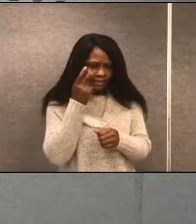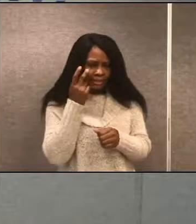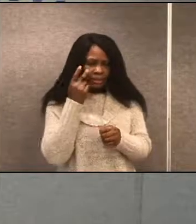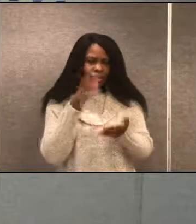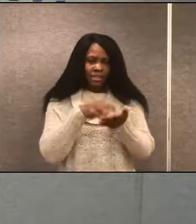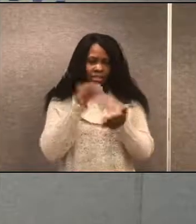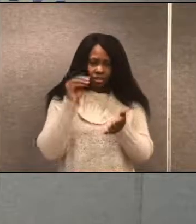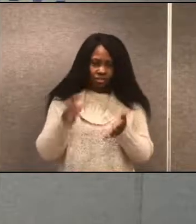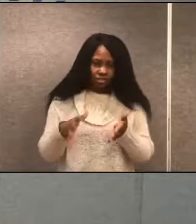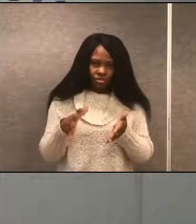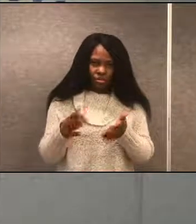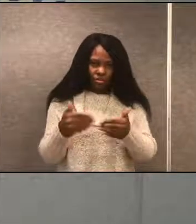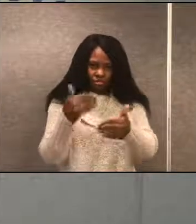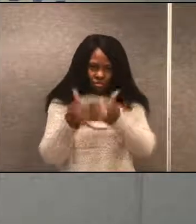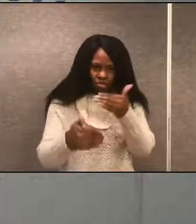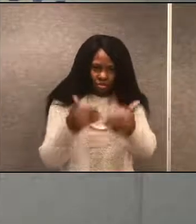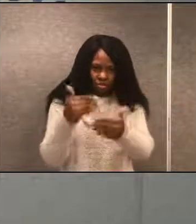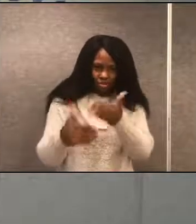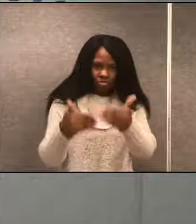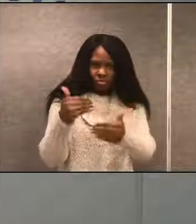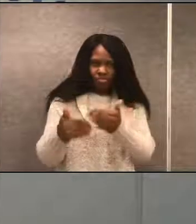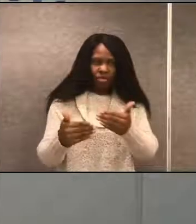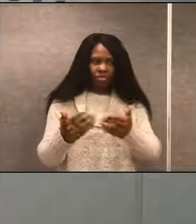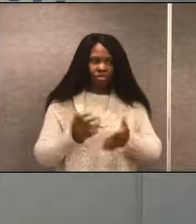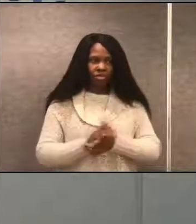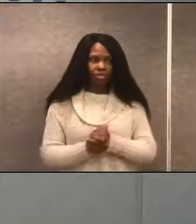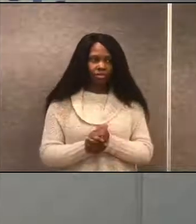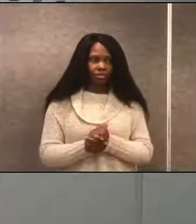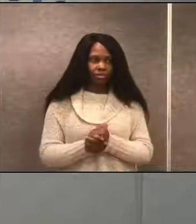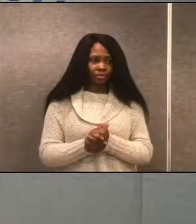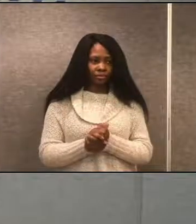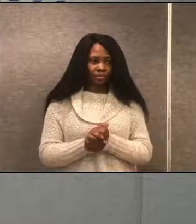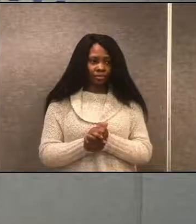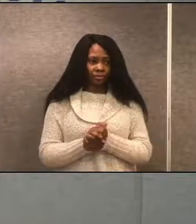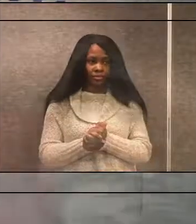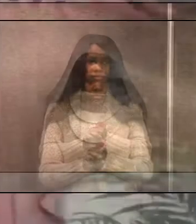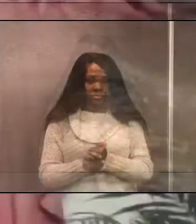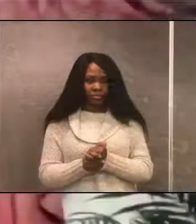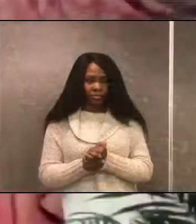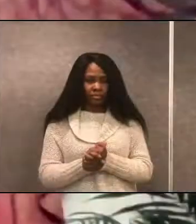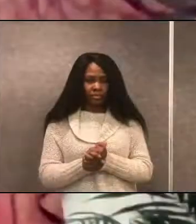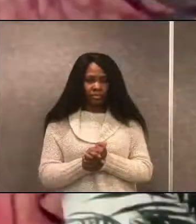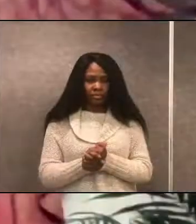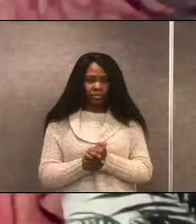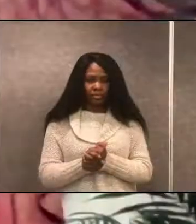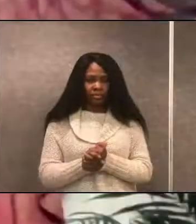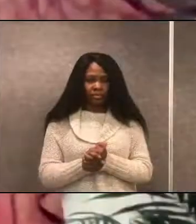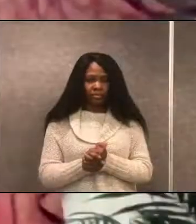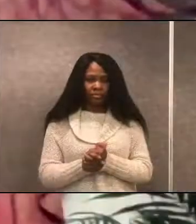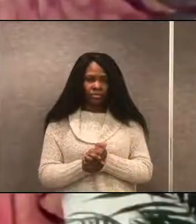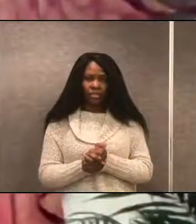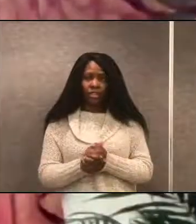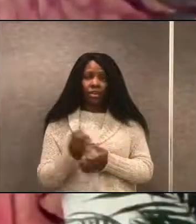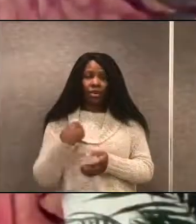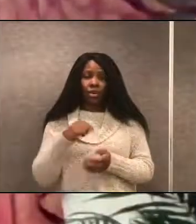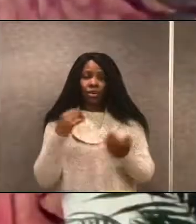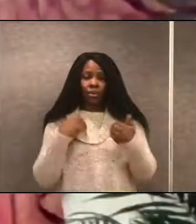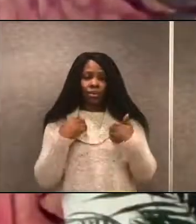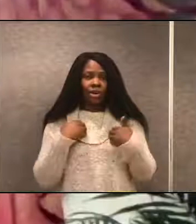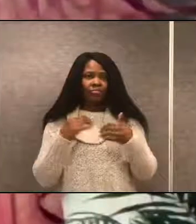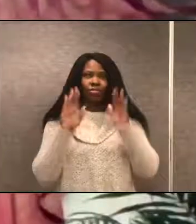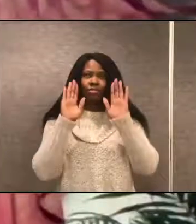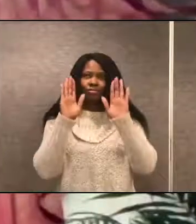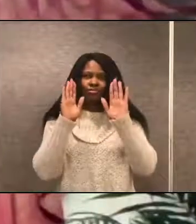card night? Dr. Harvis, you want to talk about focus as it relates to tracking students' progress? Absolutely. We have a wonderful